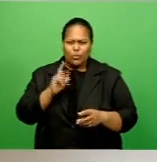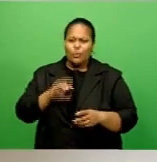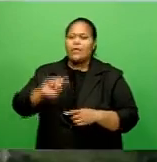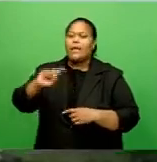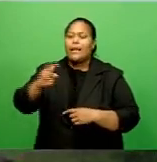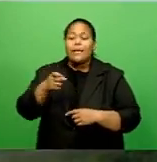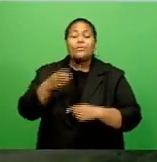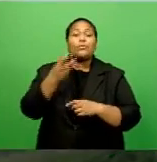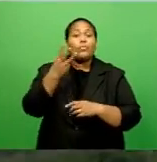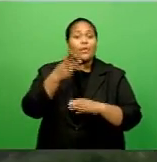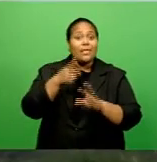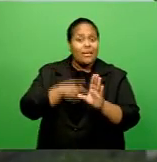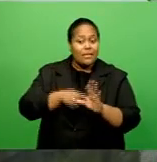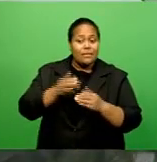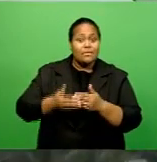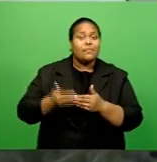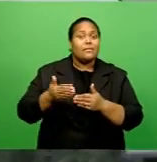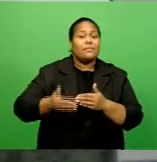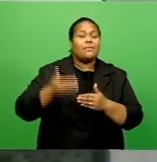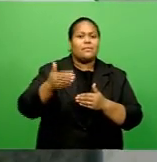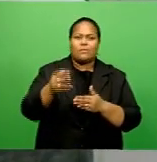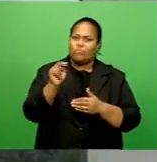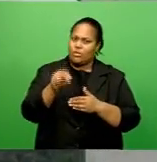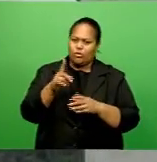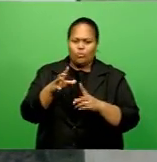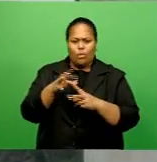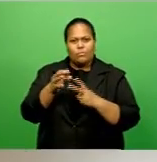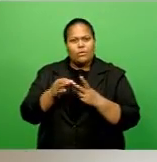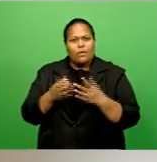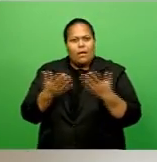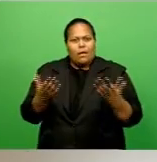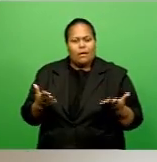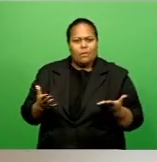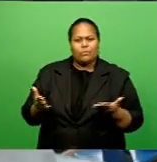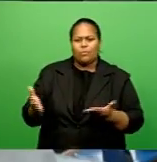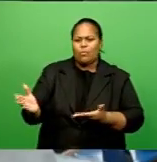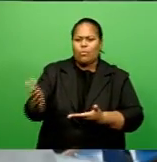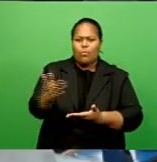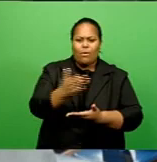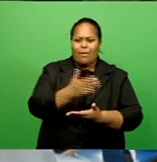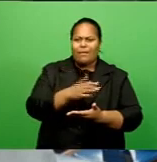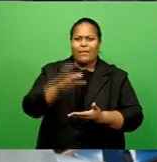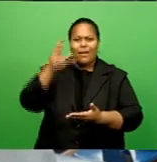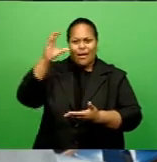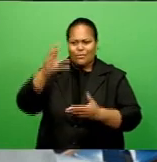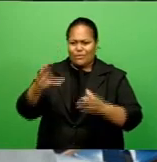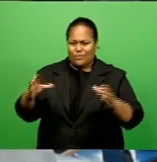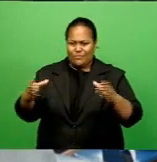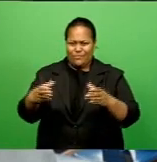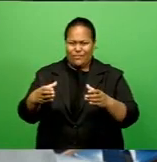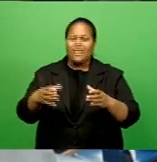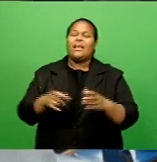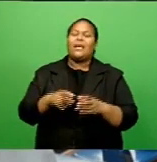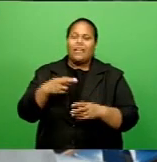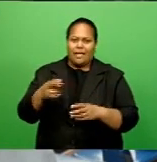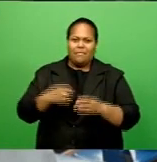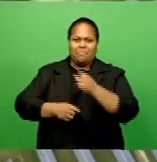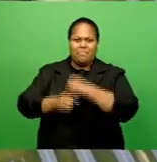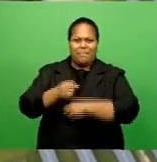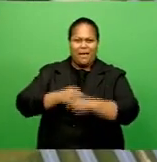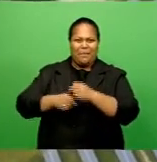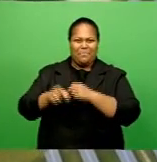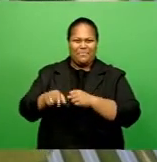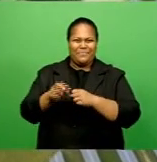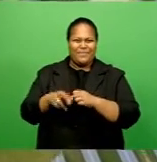also looked at options of a collection network across the country. The Energy Ministry was part of the International